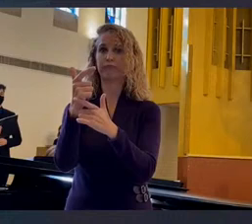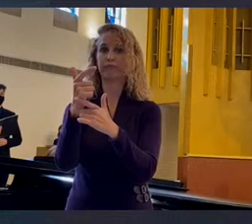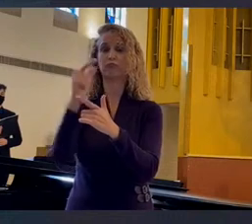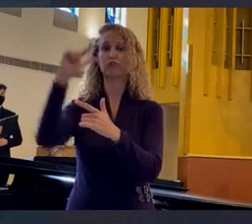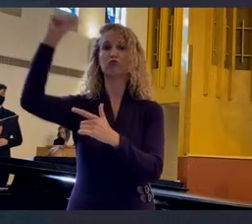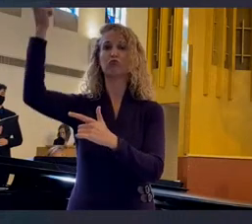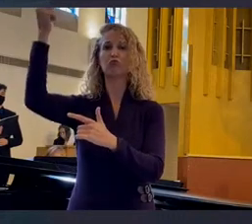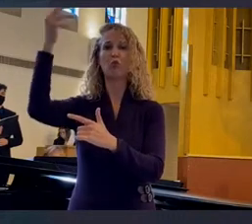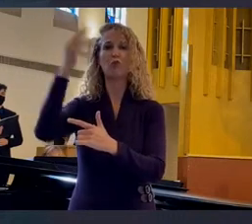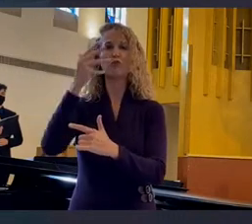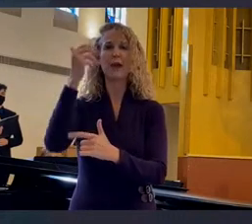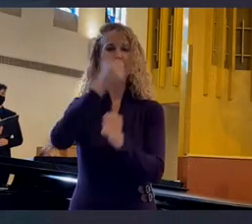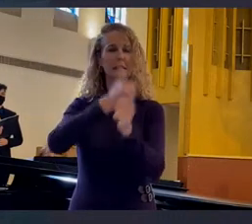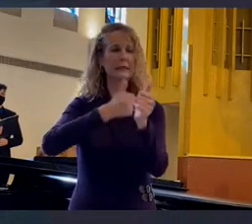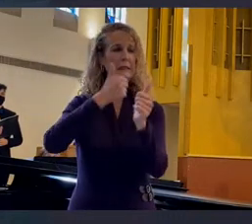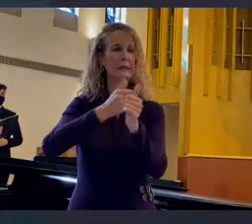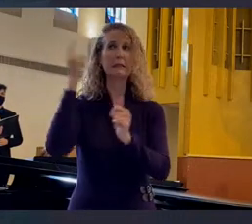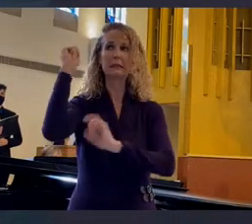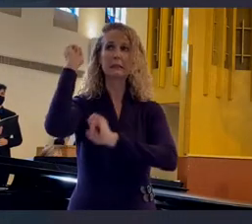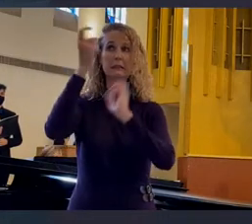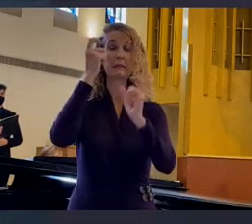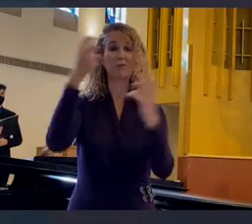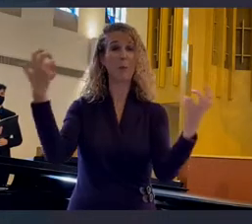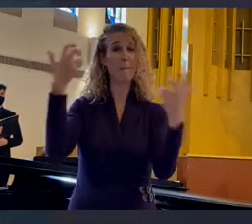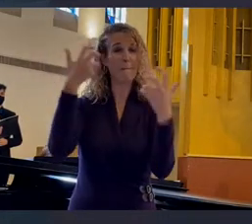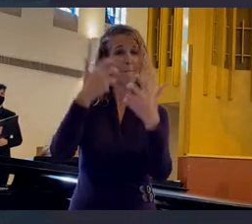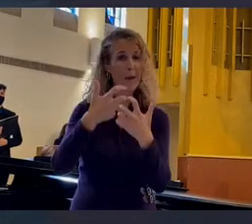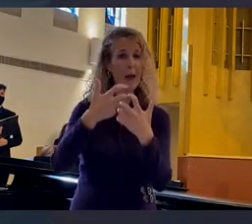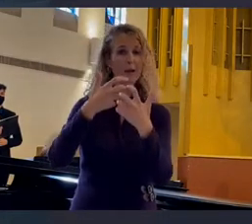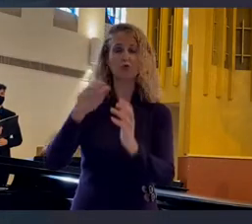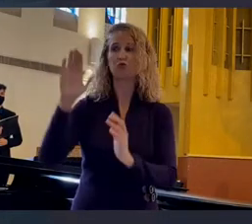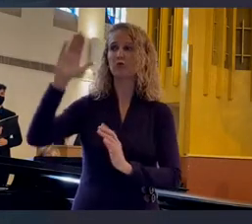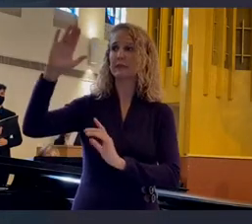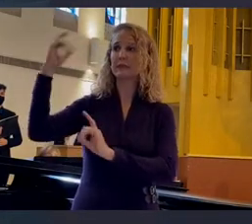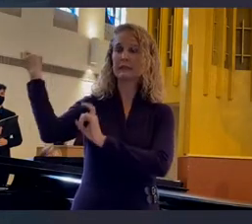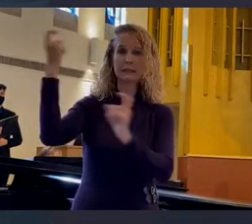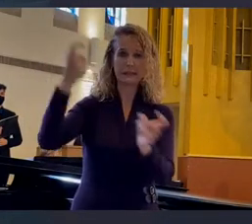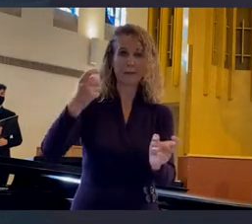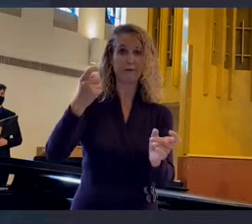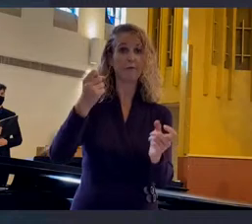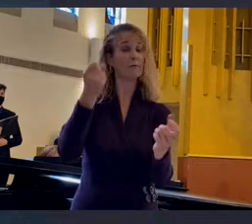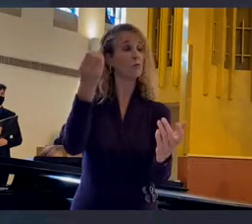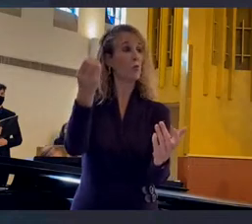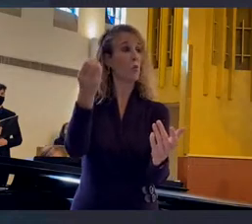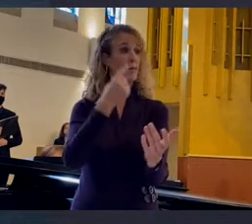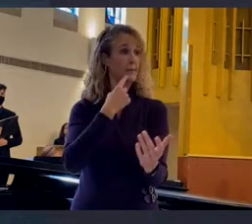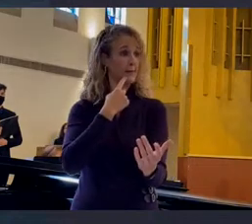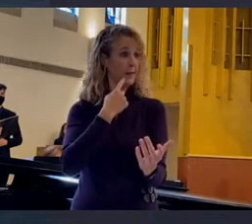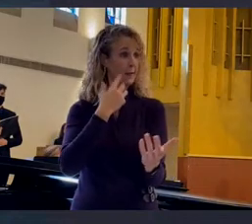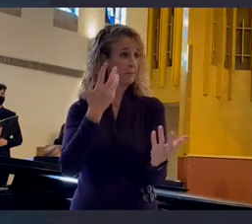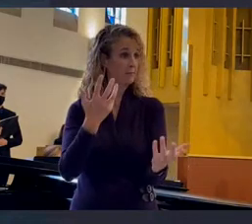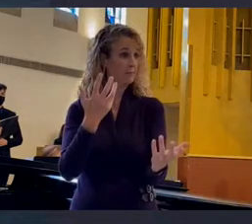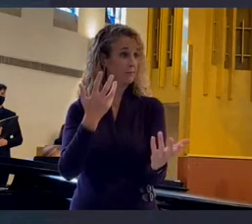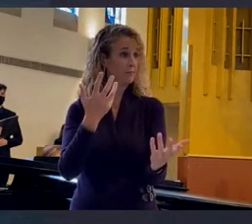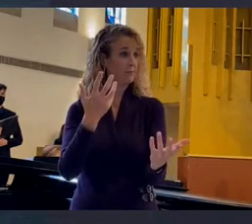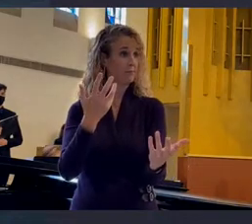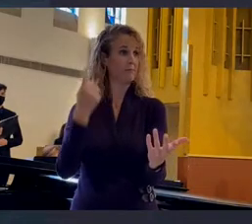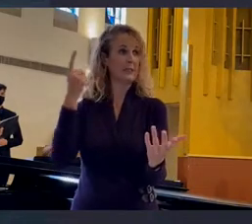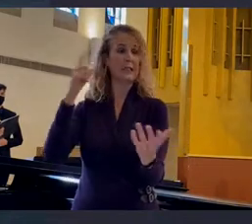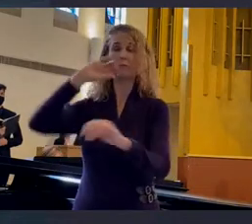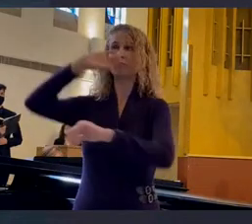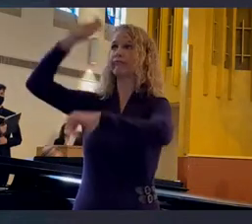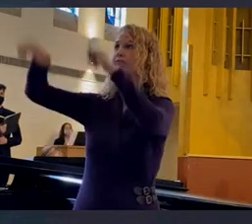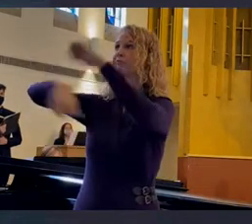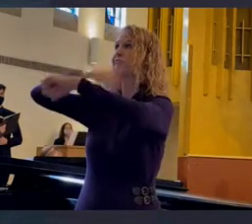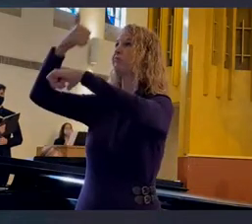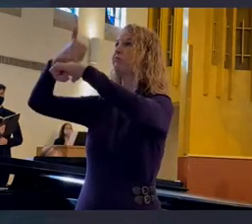was given to each of us according to the measure of Christ's gift. Therefore, it says, He ascended on